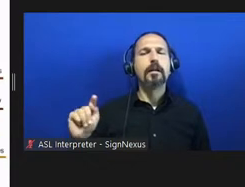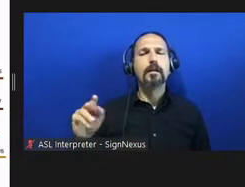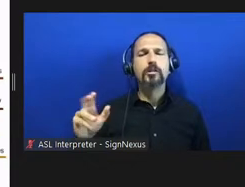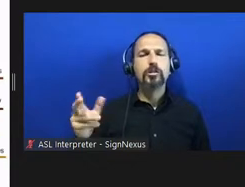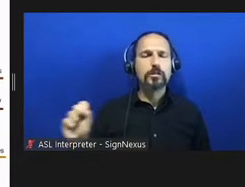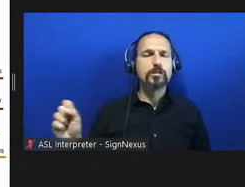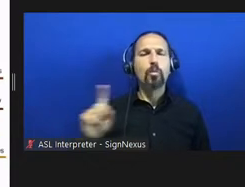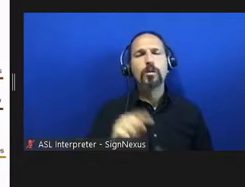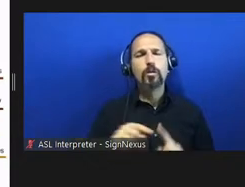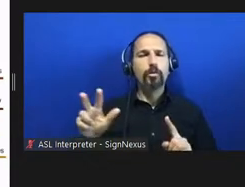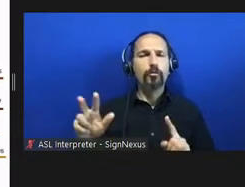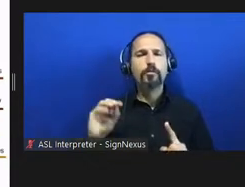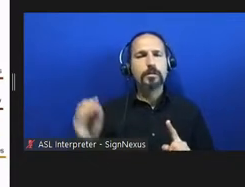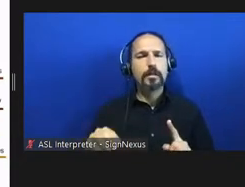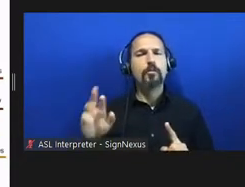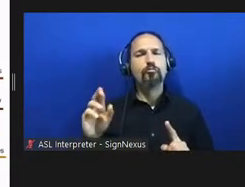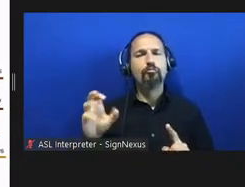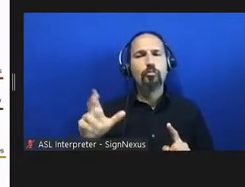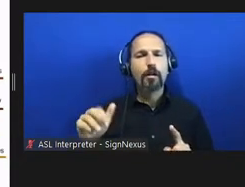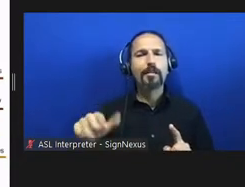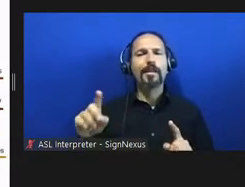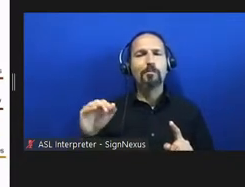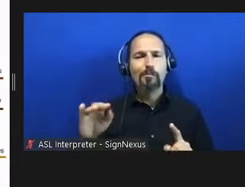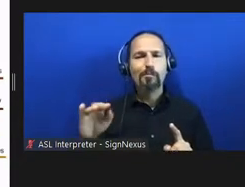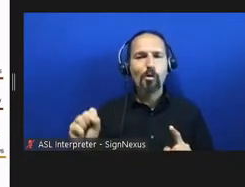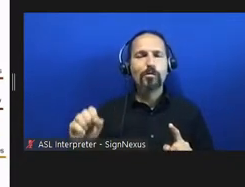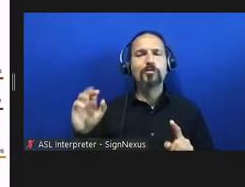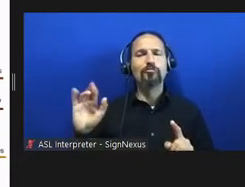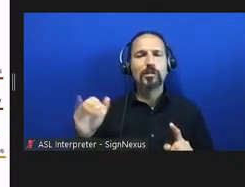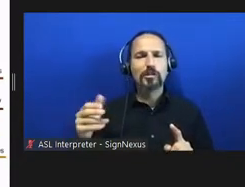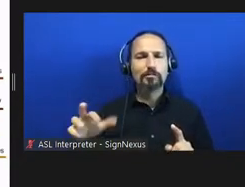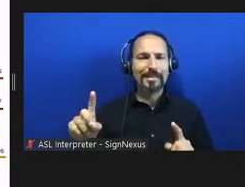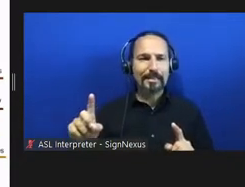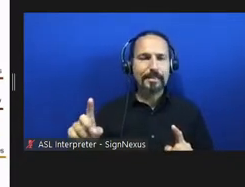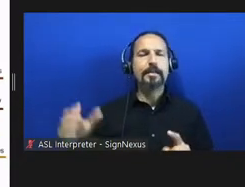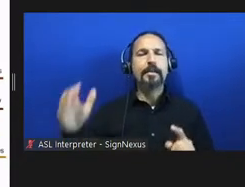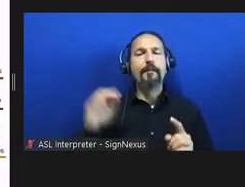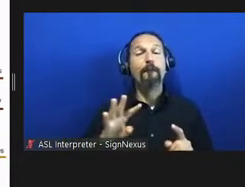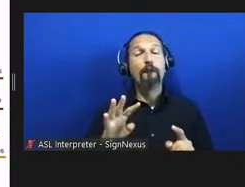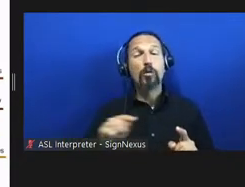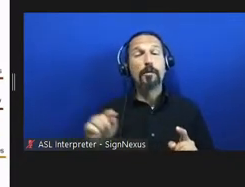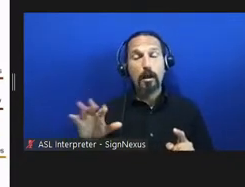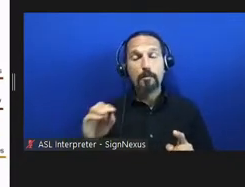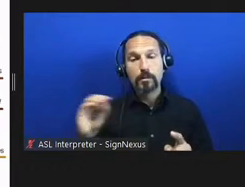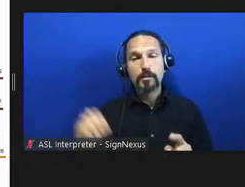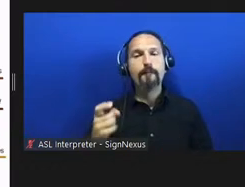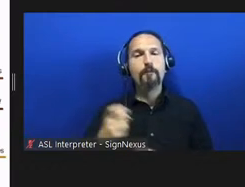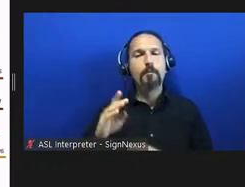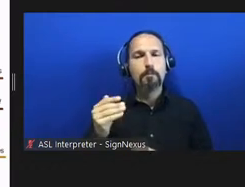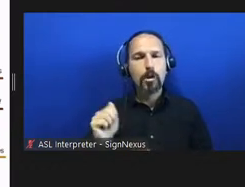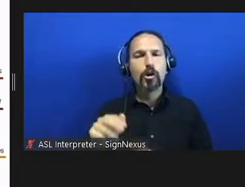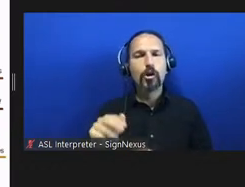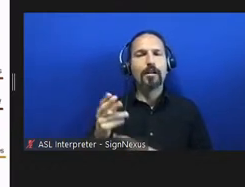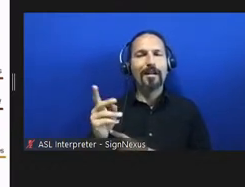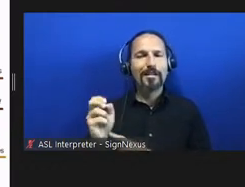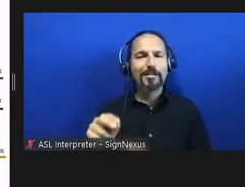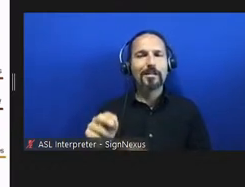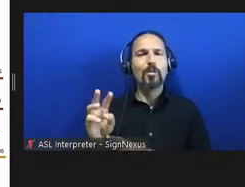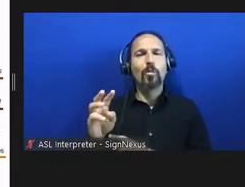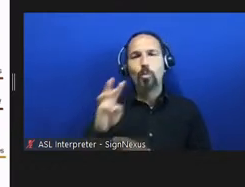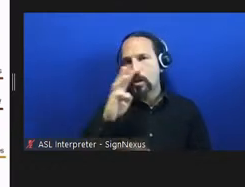to three percent come from counties like Rockland Morris and Richmond and roughly four to five percent come from Bergen Hudson and Westchester